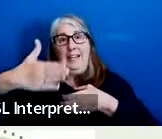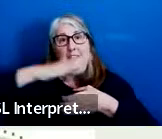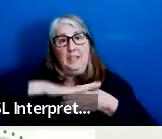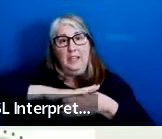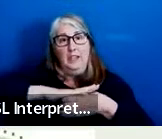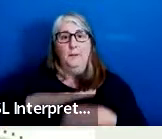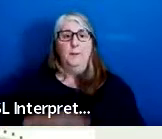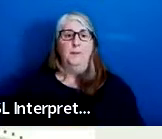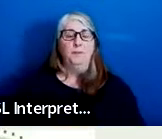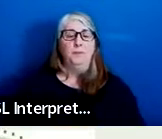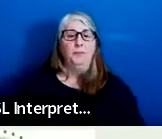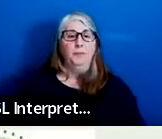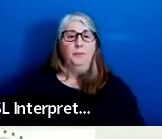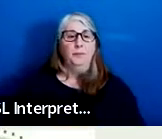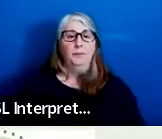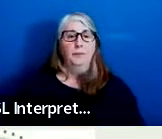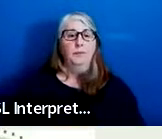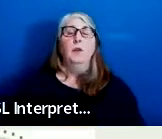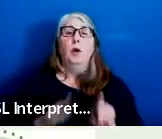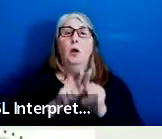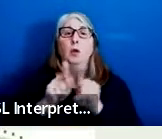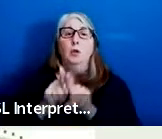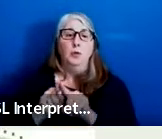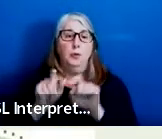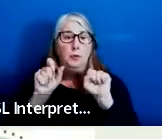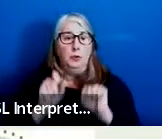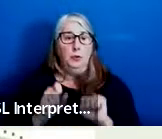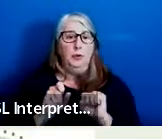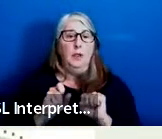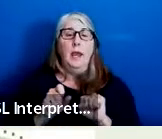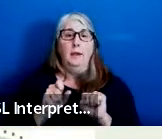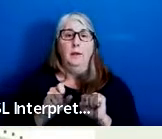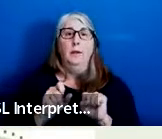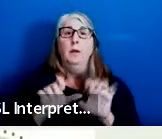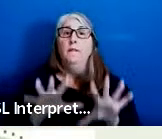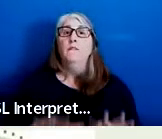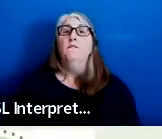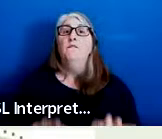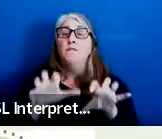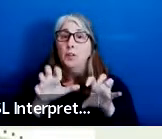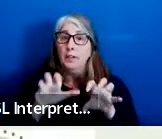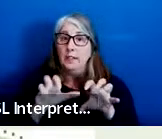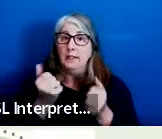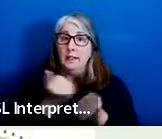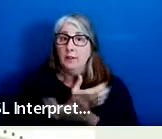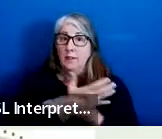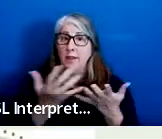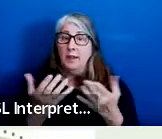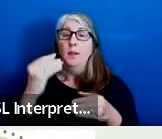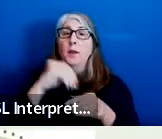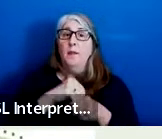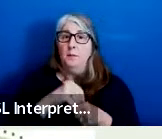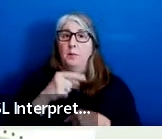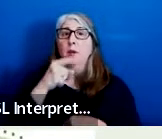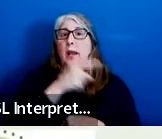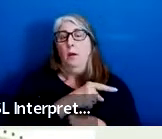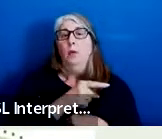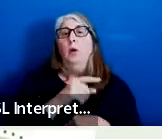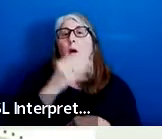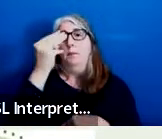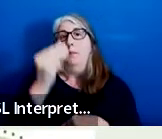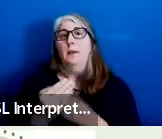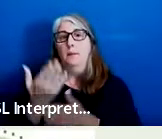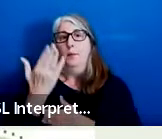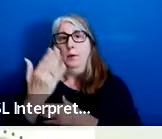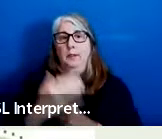cart. There's also the option to freeze your materials and place them in the cart on the morning of collection.